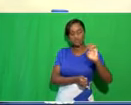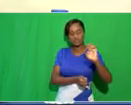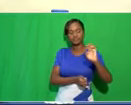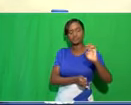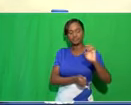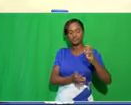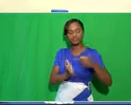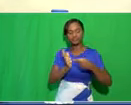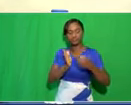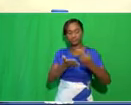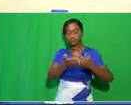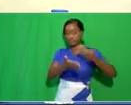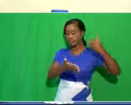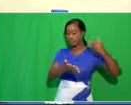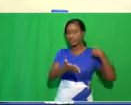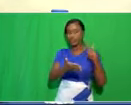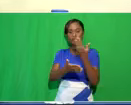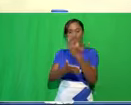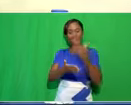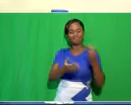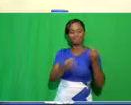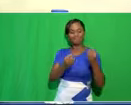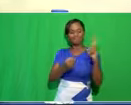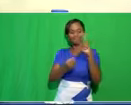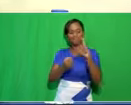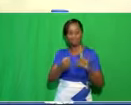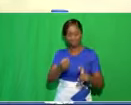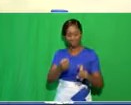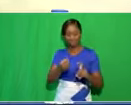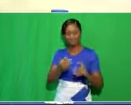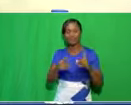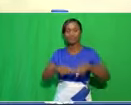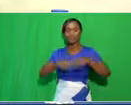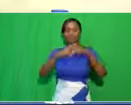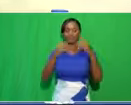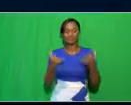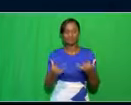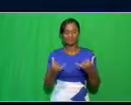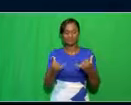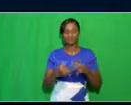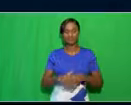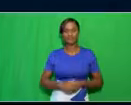questions from our various platforms, so we're going to take that as well. So we take a short break.